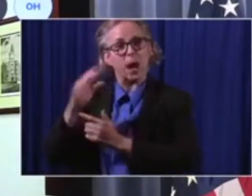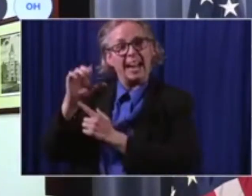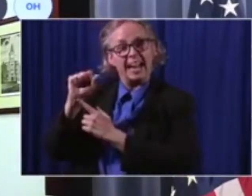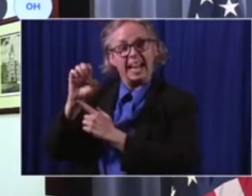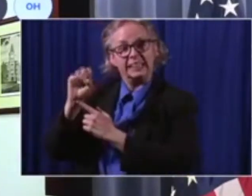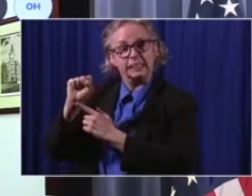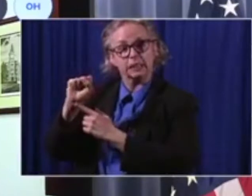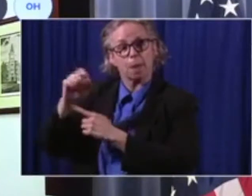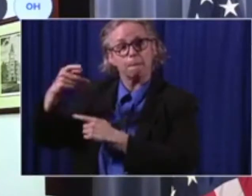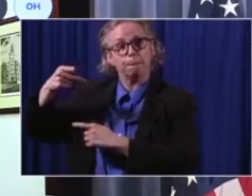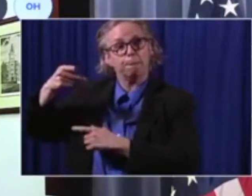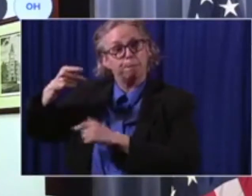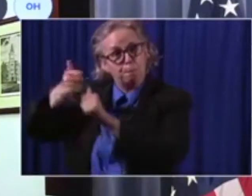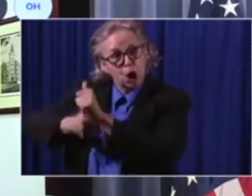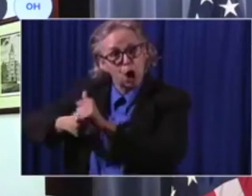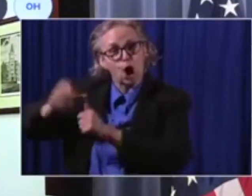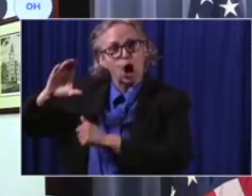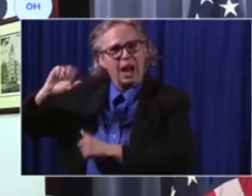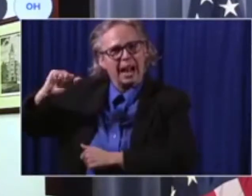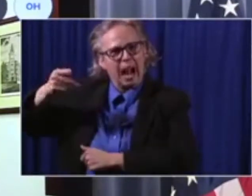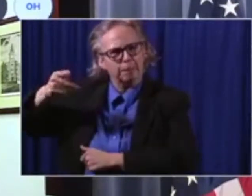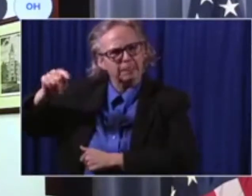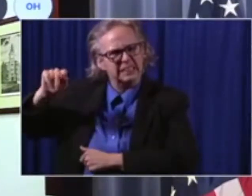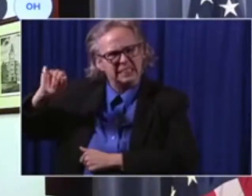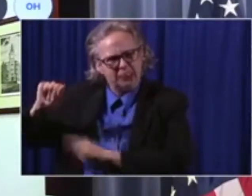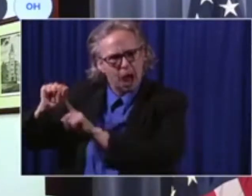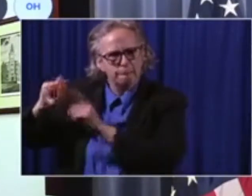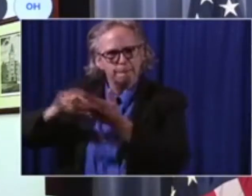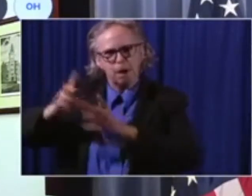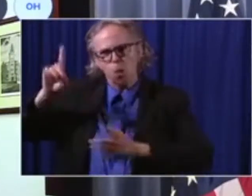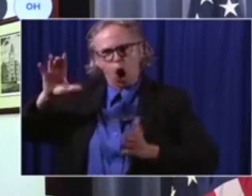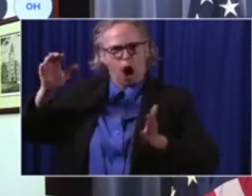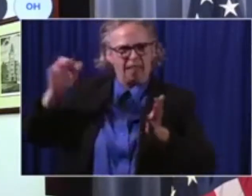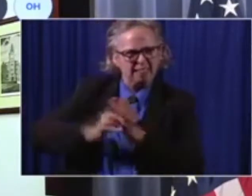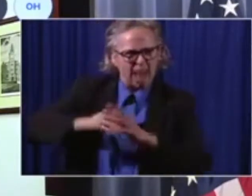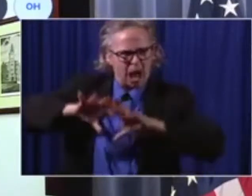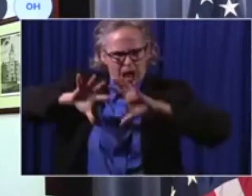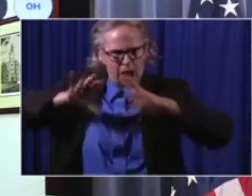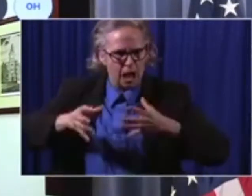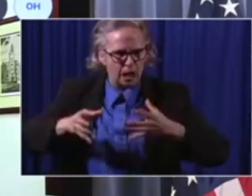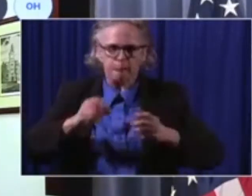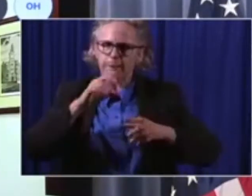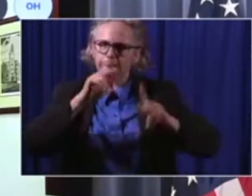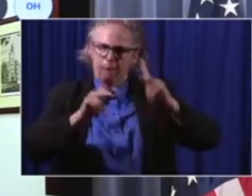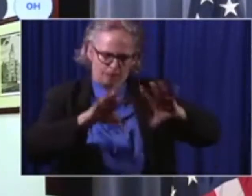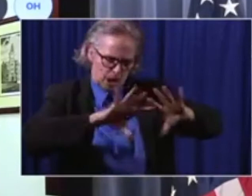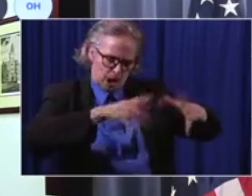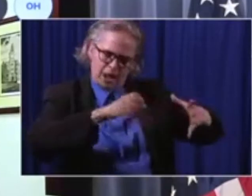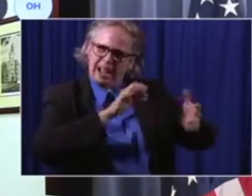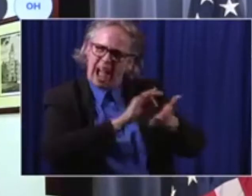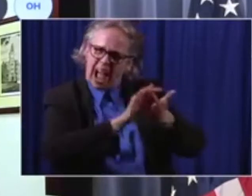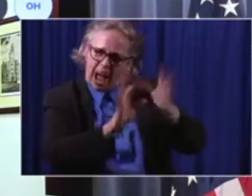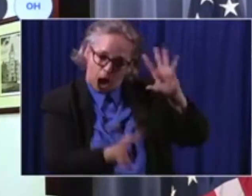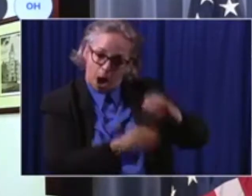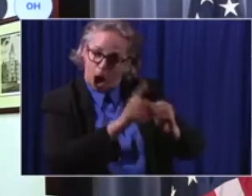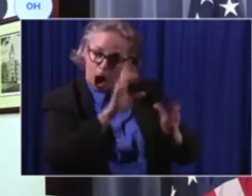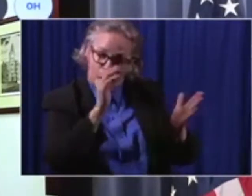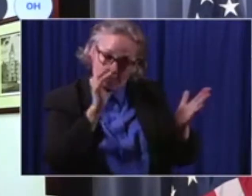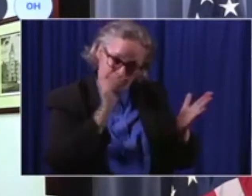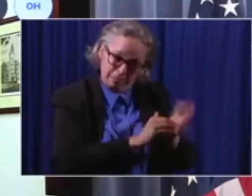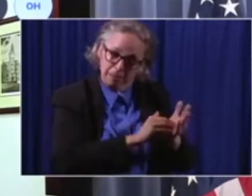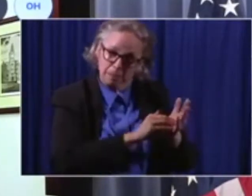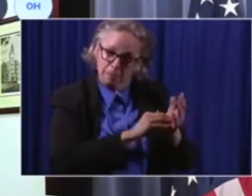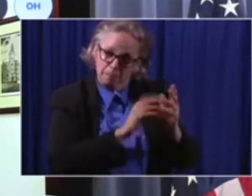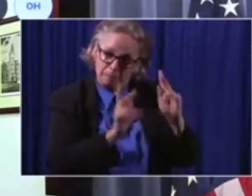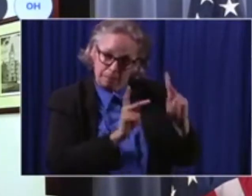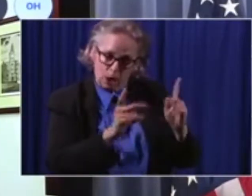normalizing the number of new cases based on the population size of the area. So what this metric does is takes the total number of new cases over the past